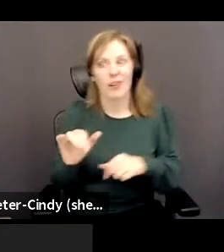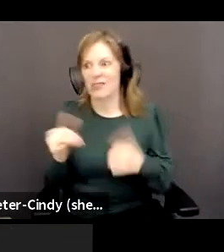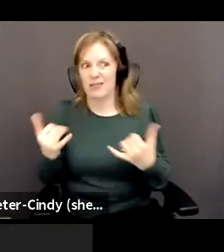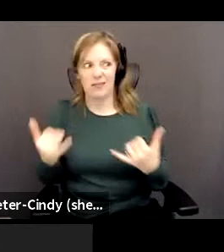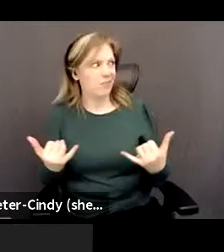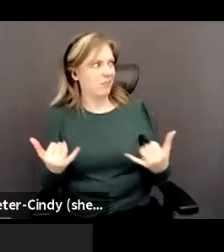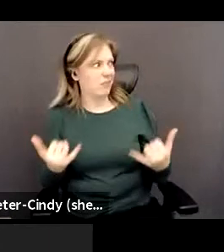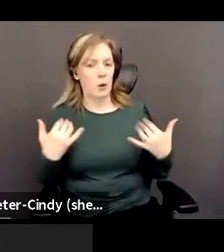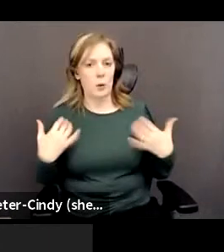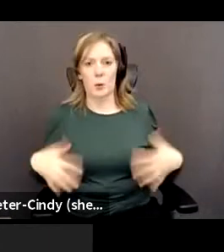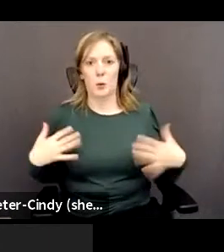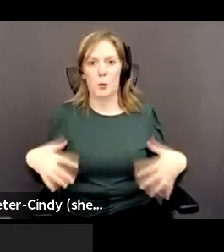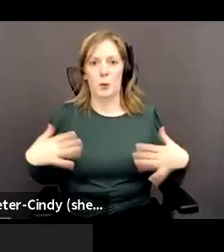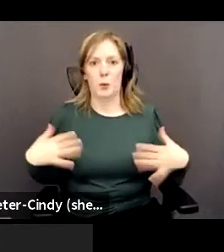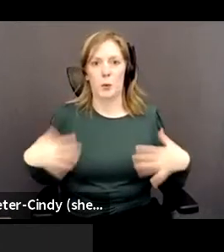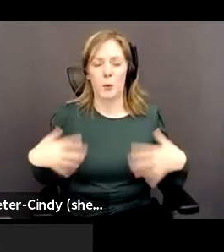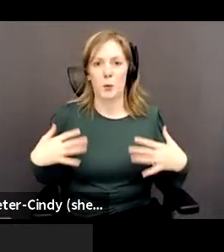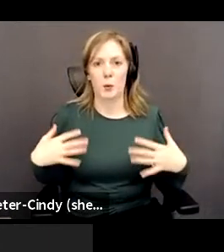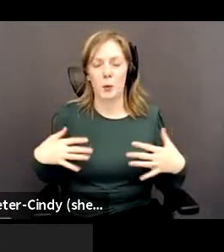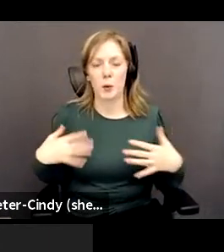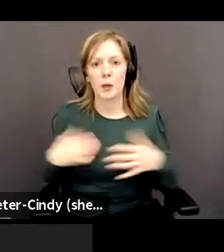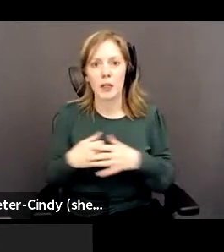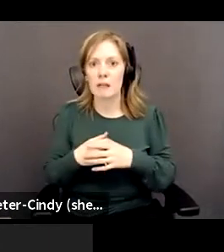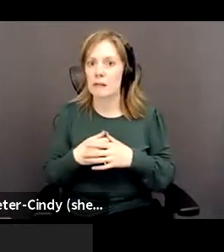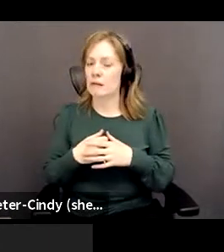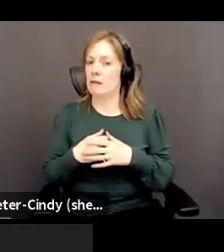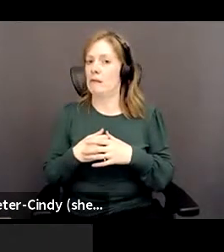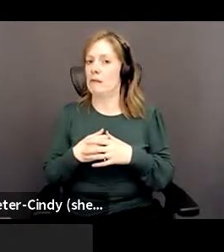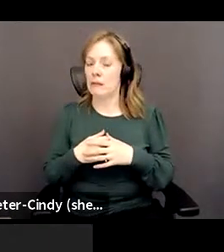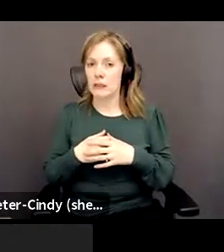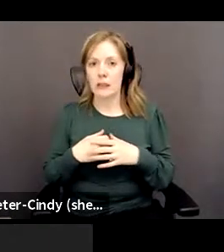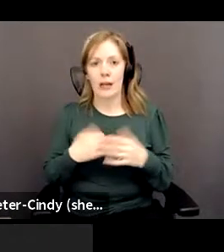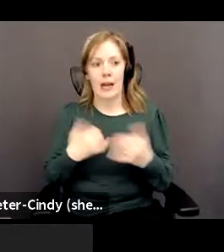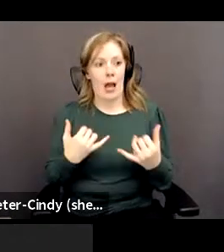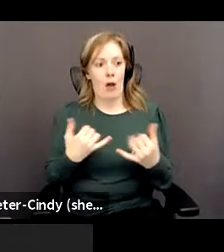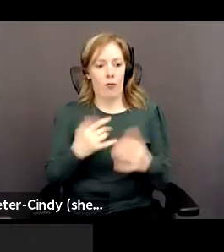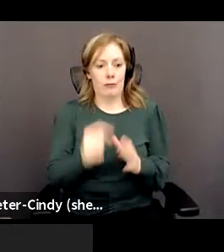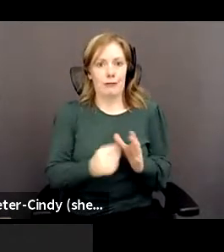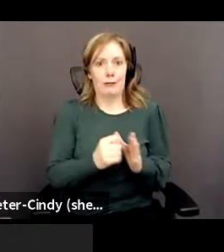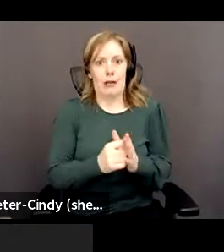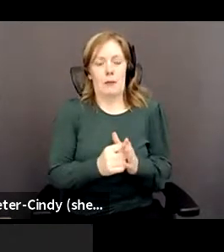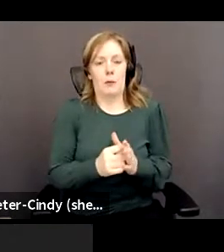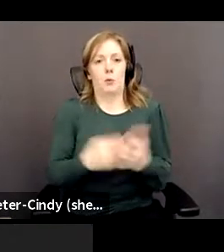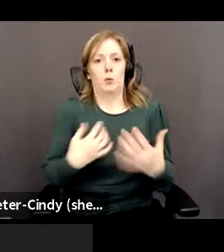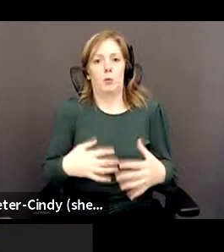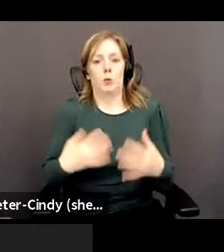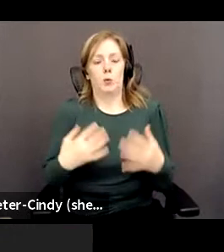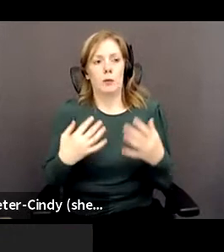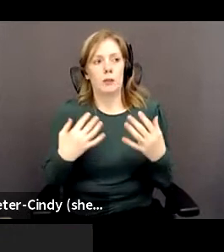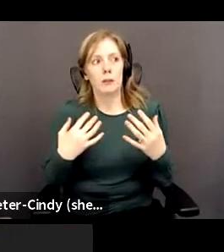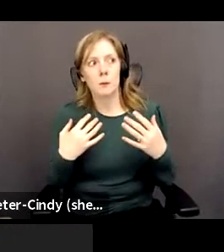moment, right? Like I think we are actually at a very specific point right now. And I think